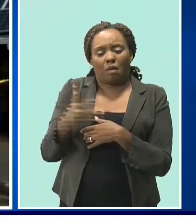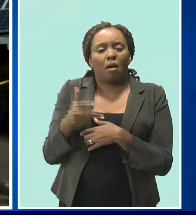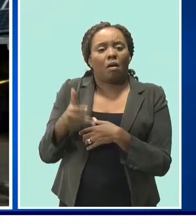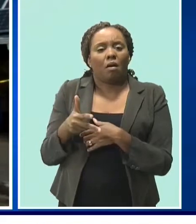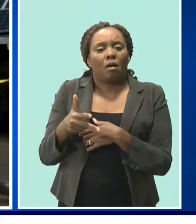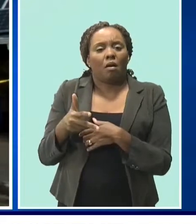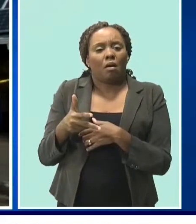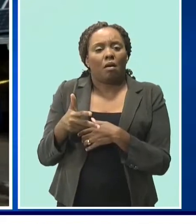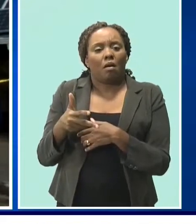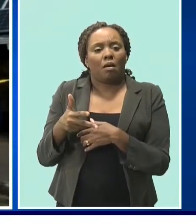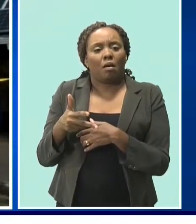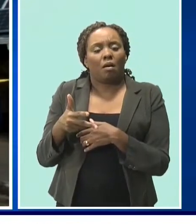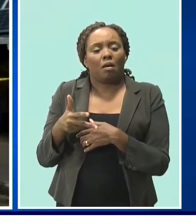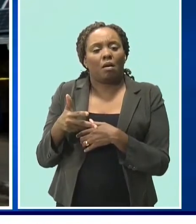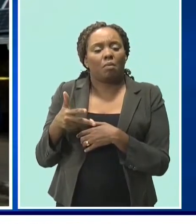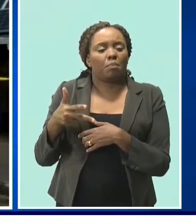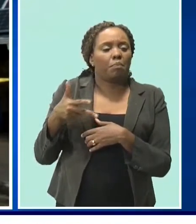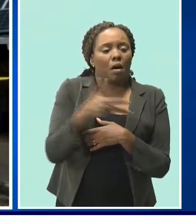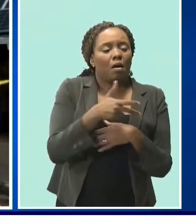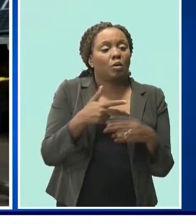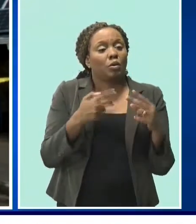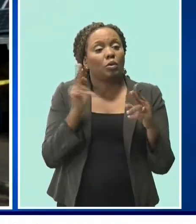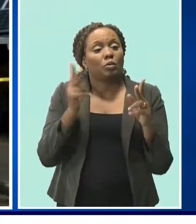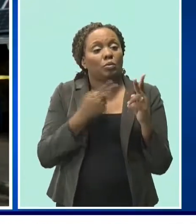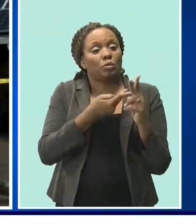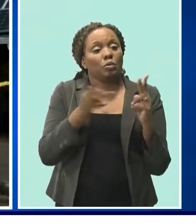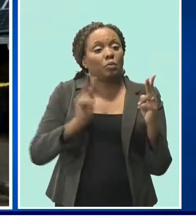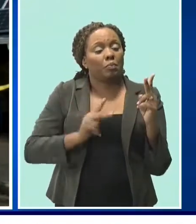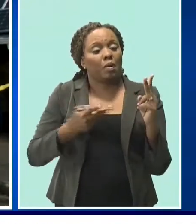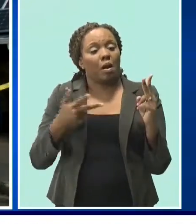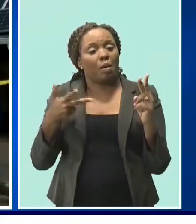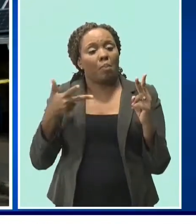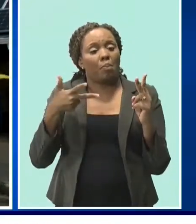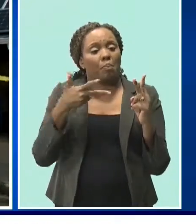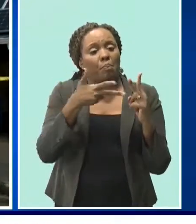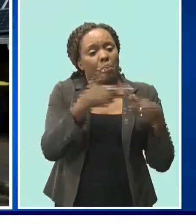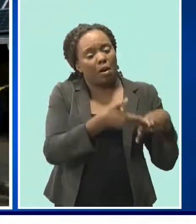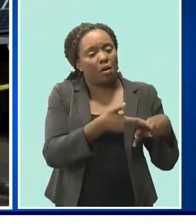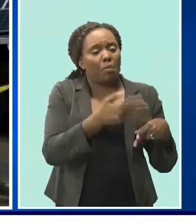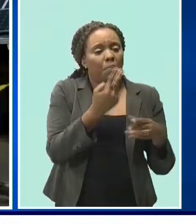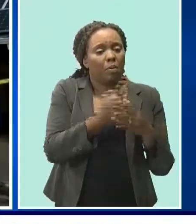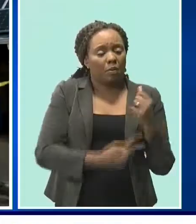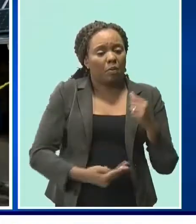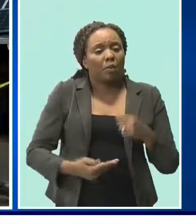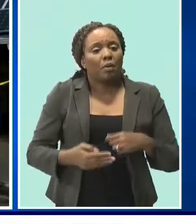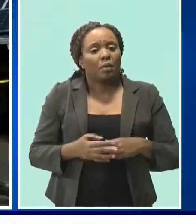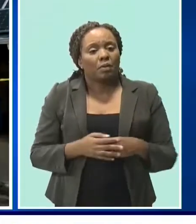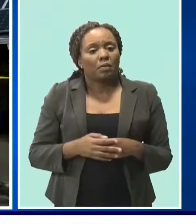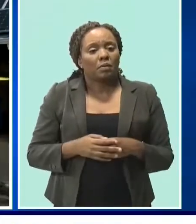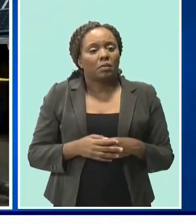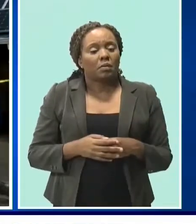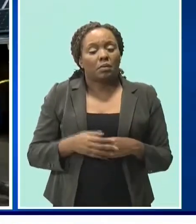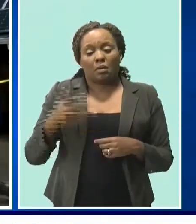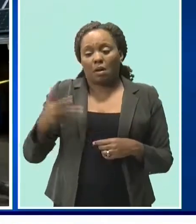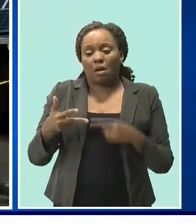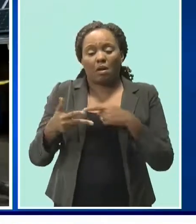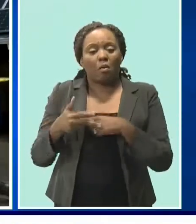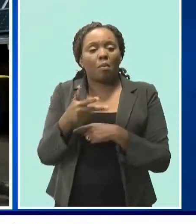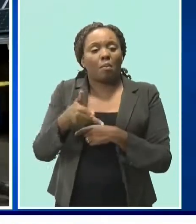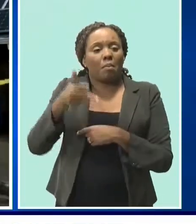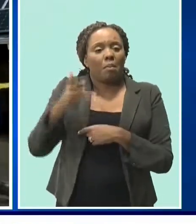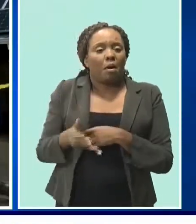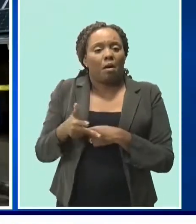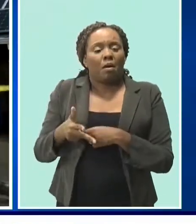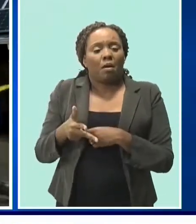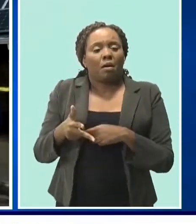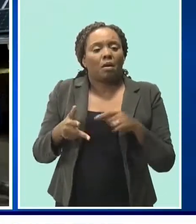had struck 2 pedestrians. What was described as a vehicle that was previously parked. The driver